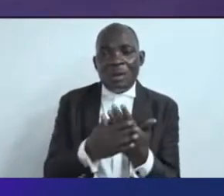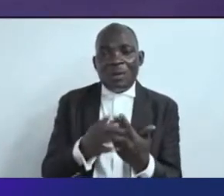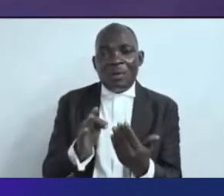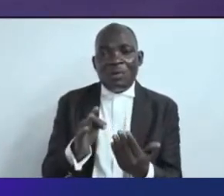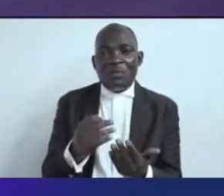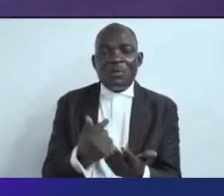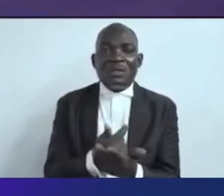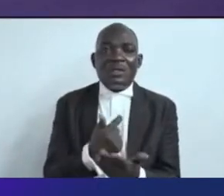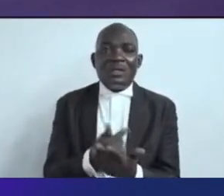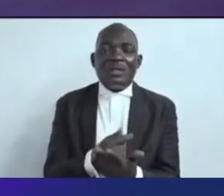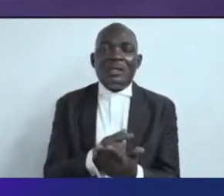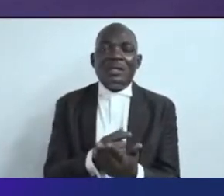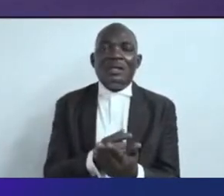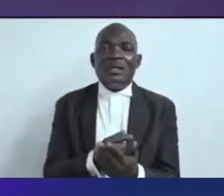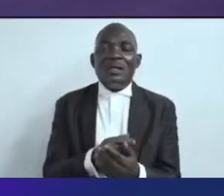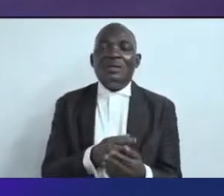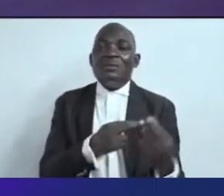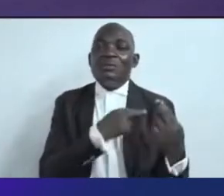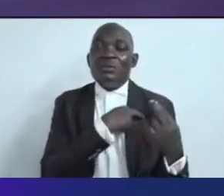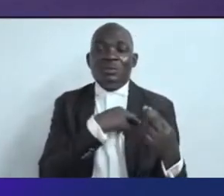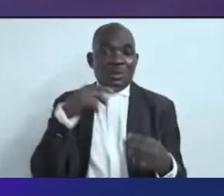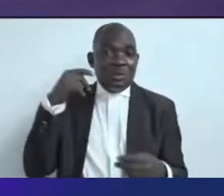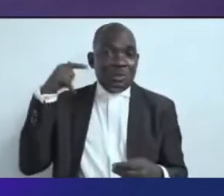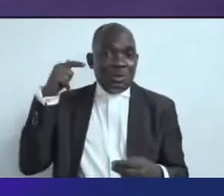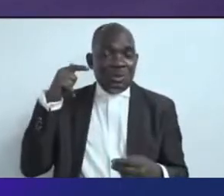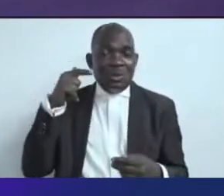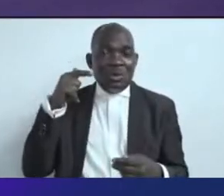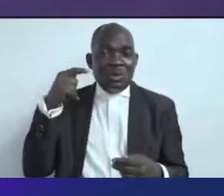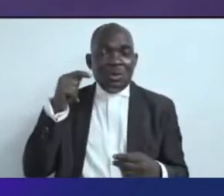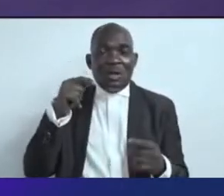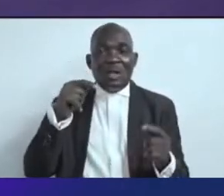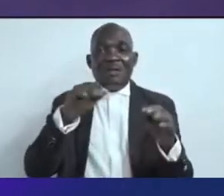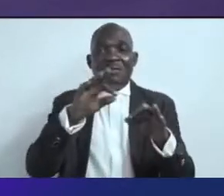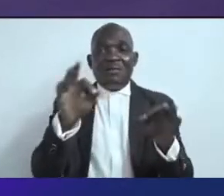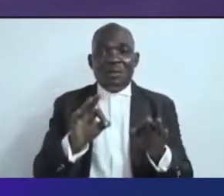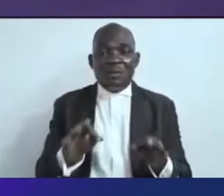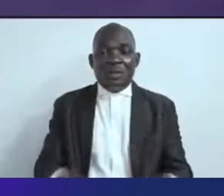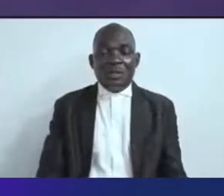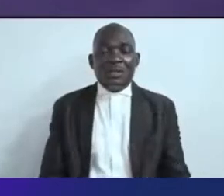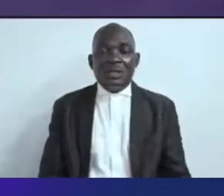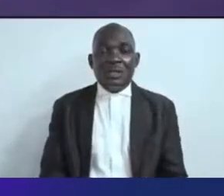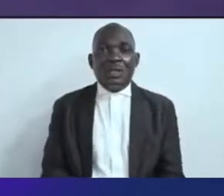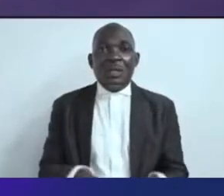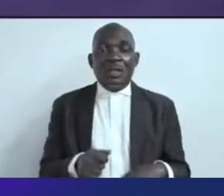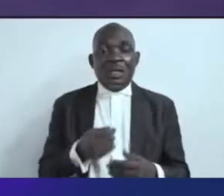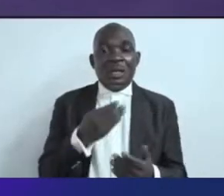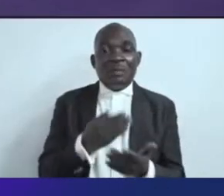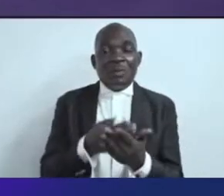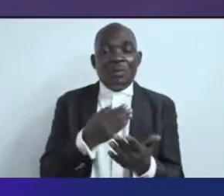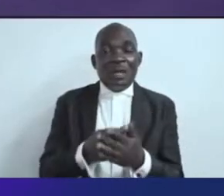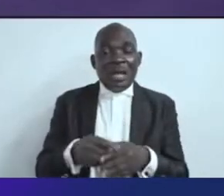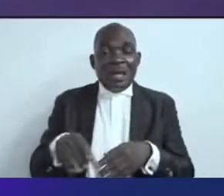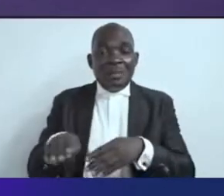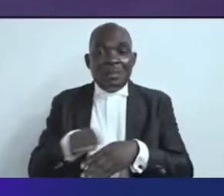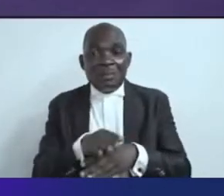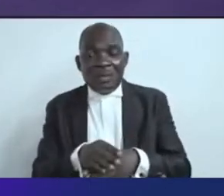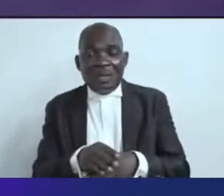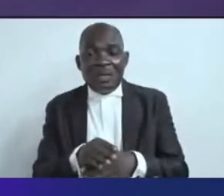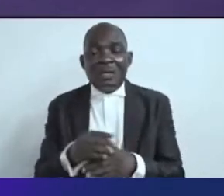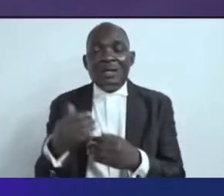Ghana's responsible gold sourcing framework, anti-money